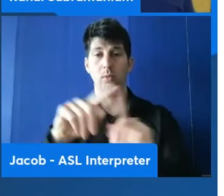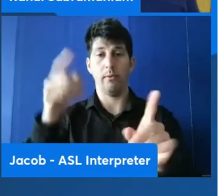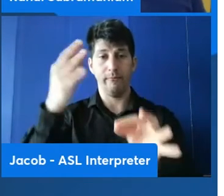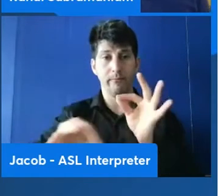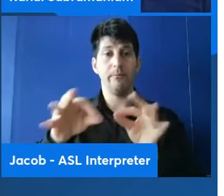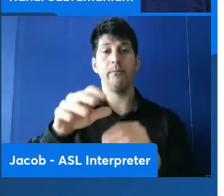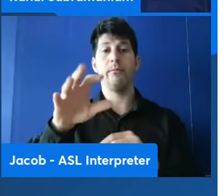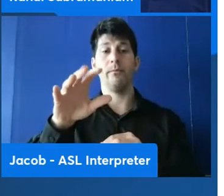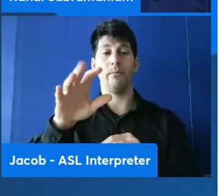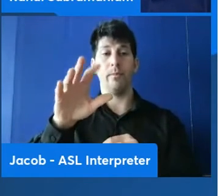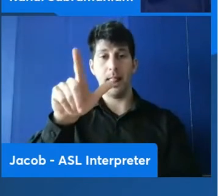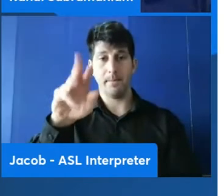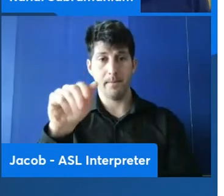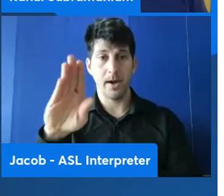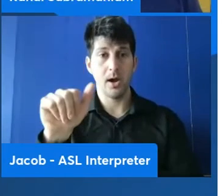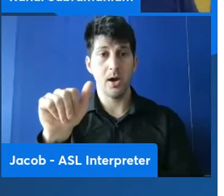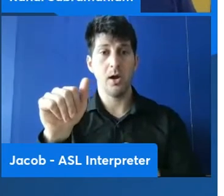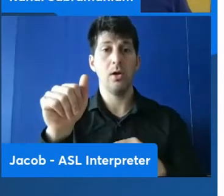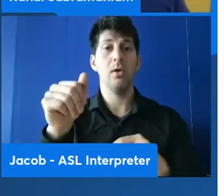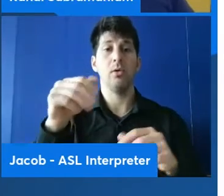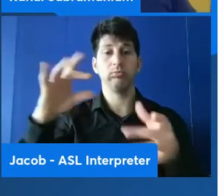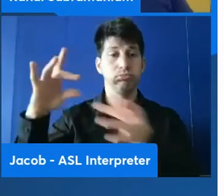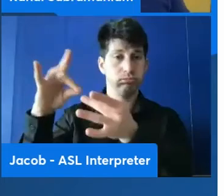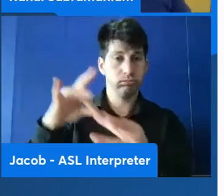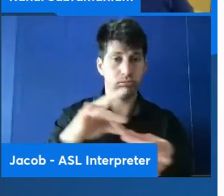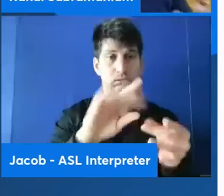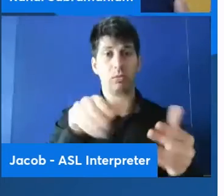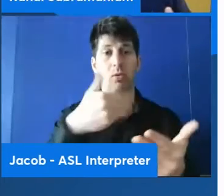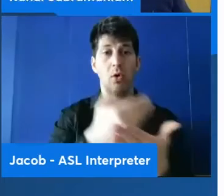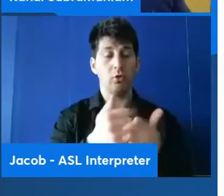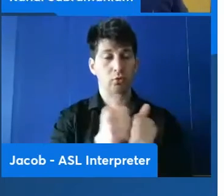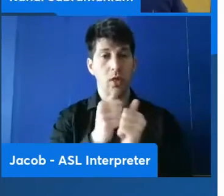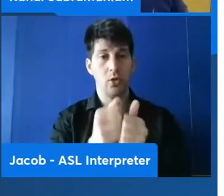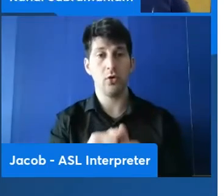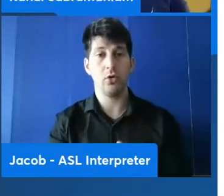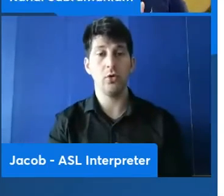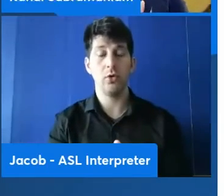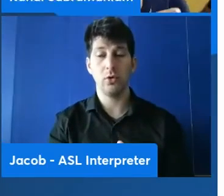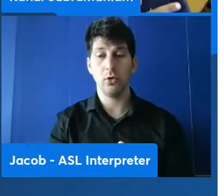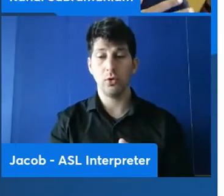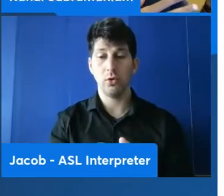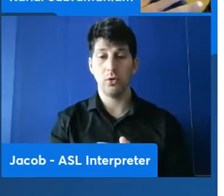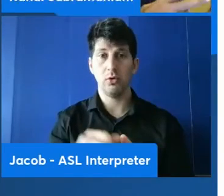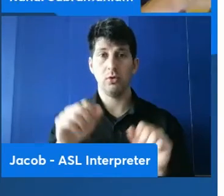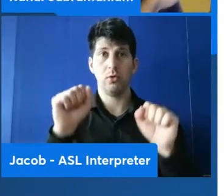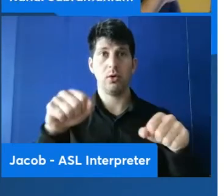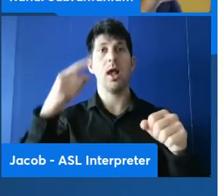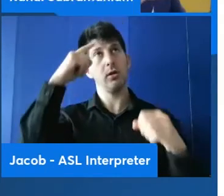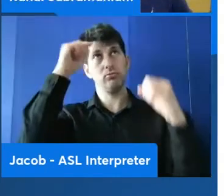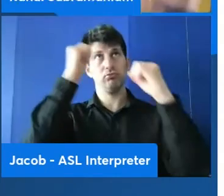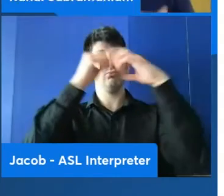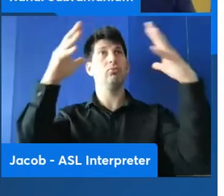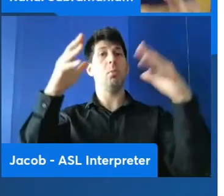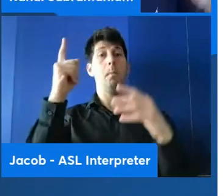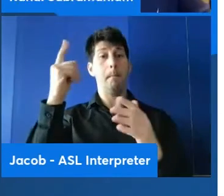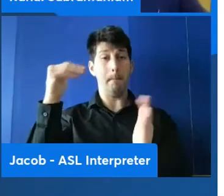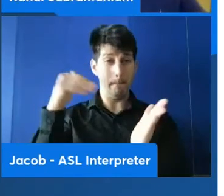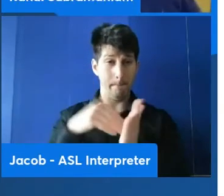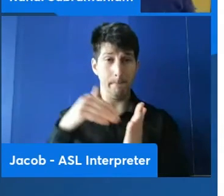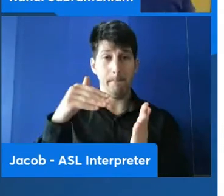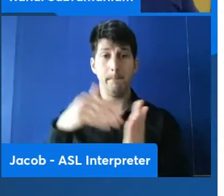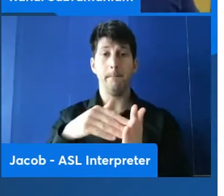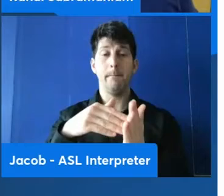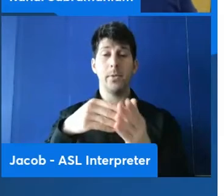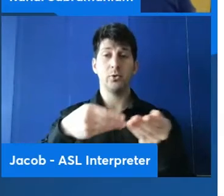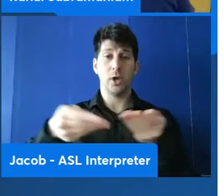functions is basically what you use to tie all these things together. Now, historically, think of it as if 1 million transactions went through this